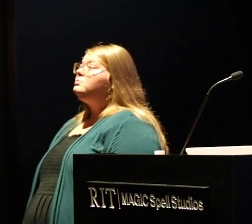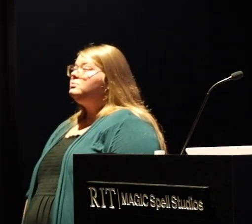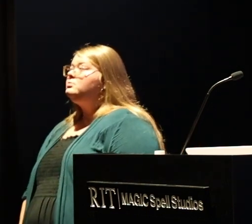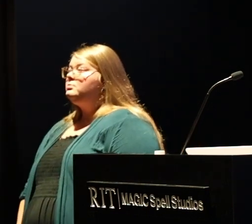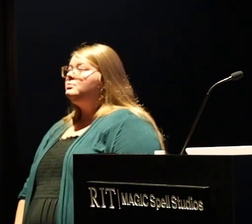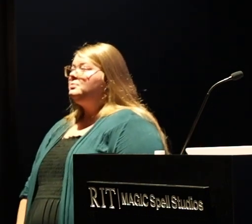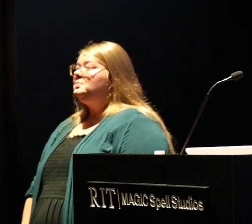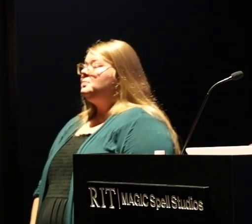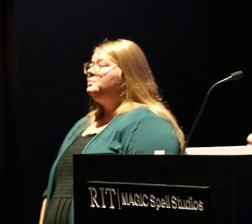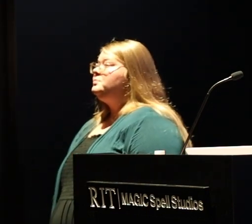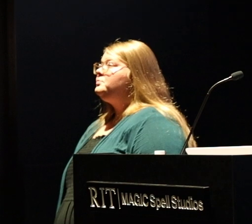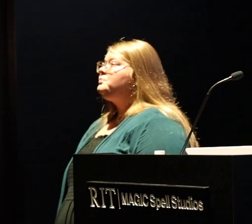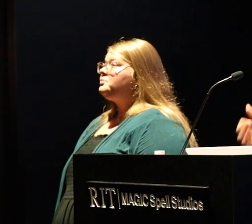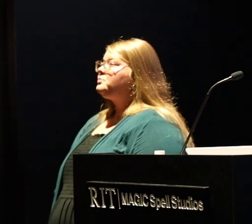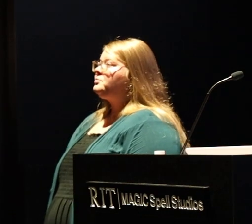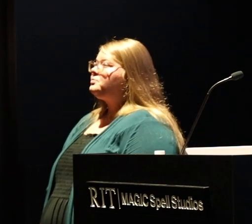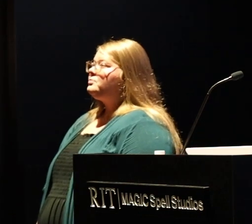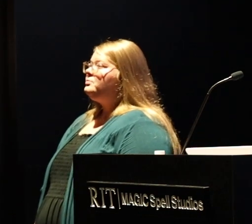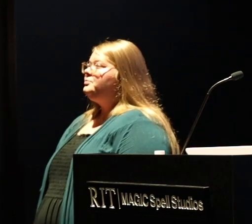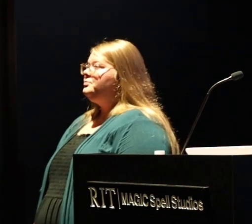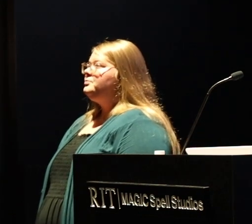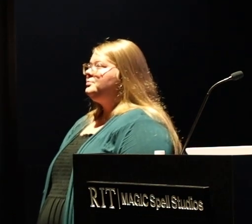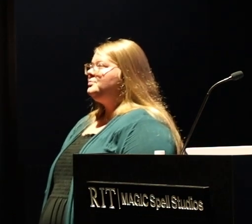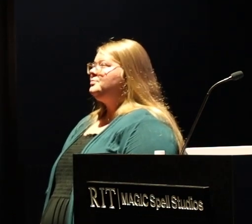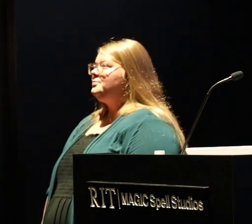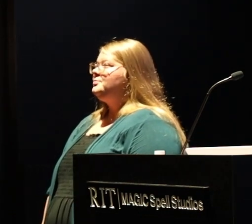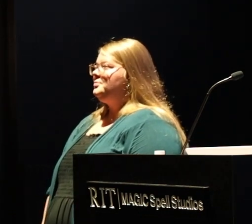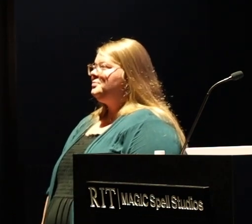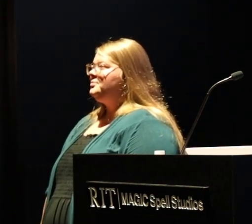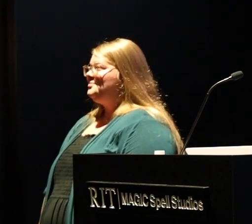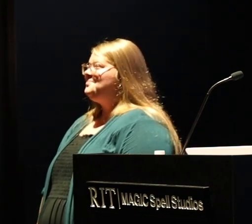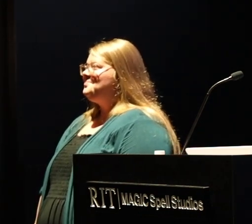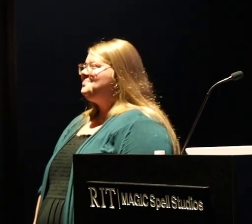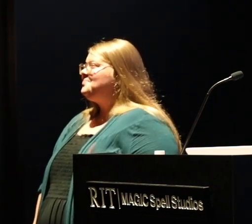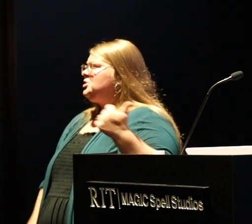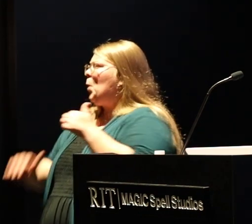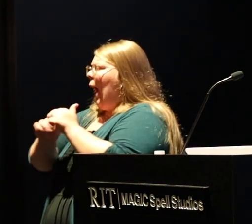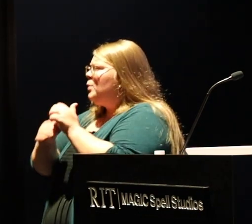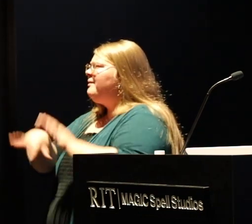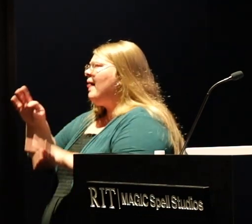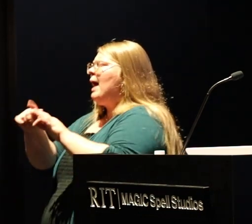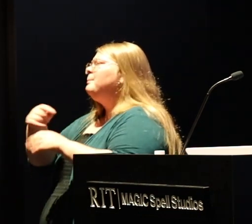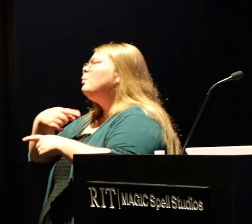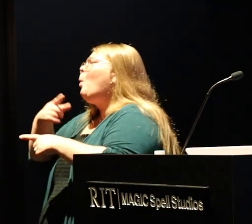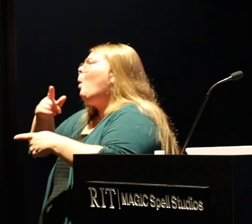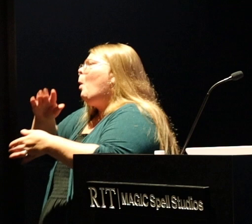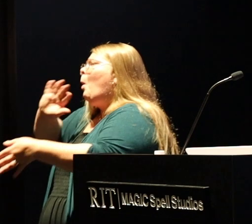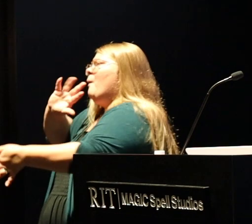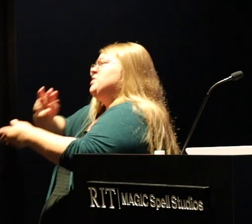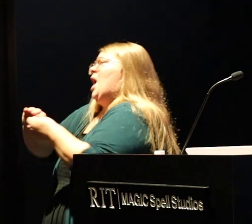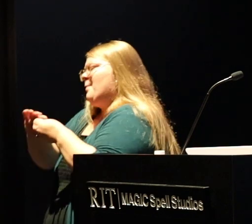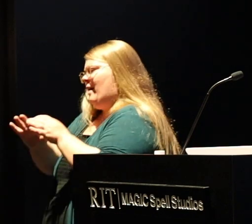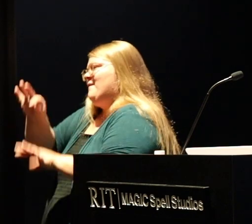to, well, how you find them is like you eventually, as you do this for a while, you get a Rolodex of people. I mean, I've got a few